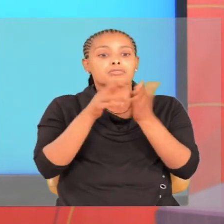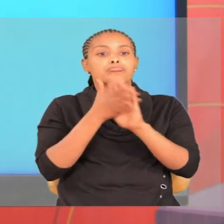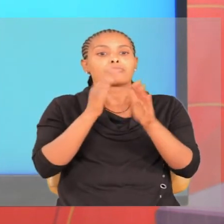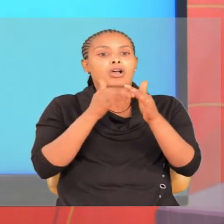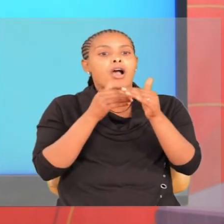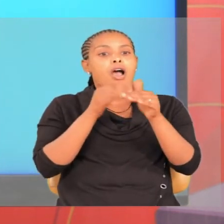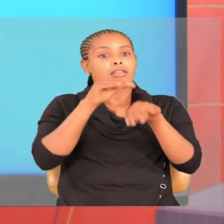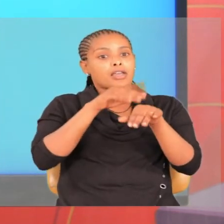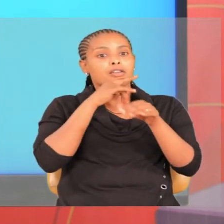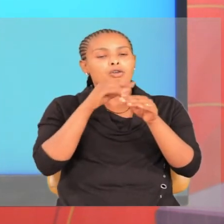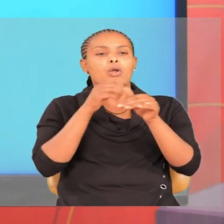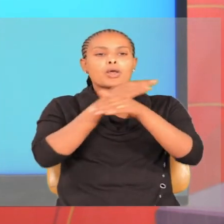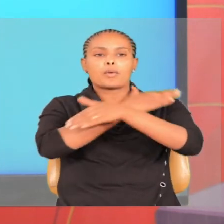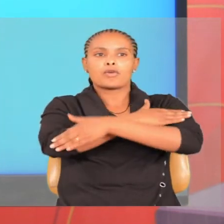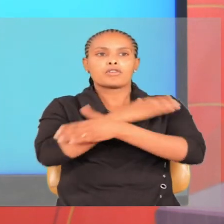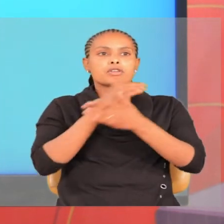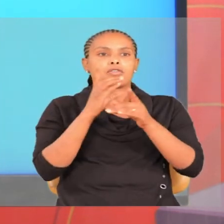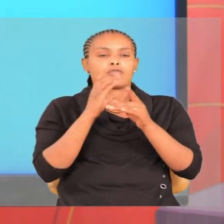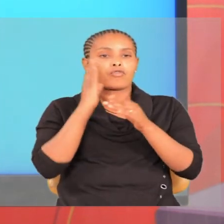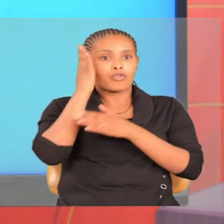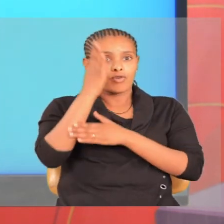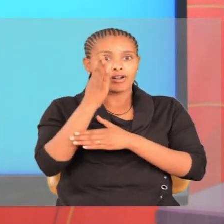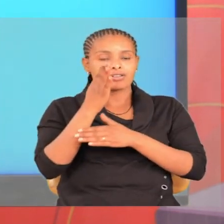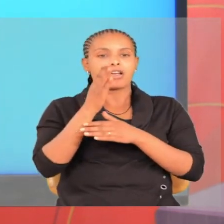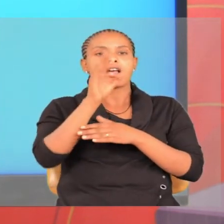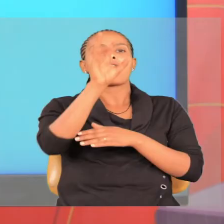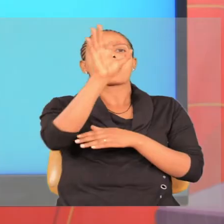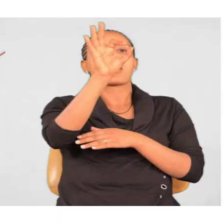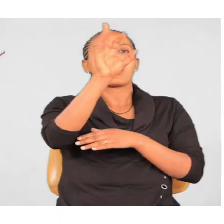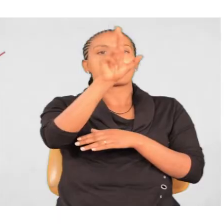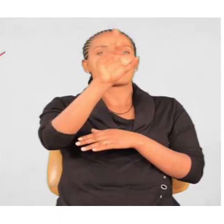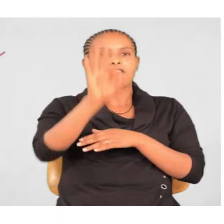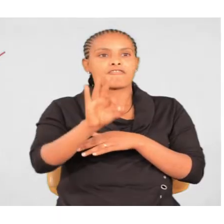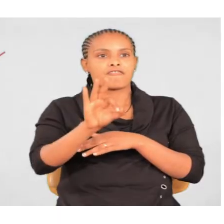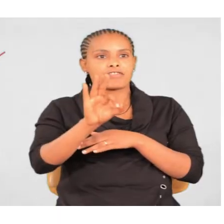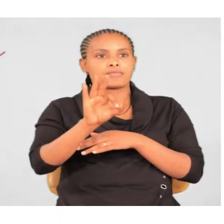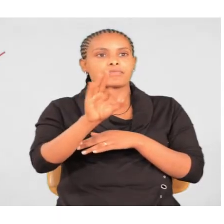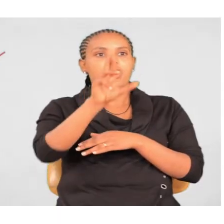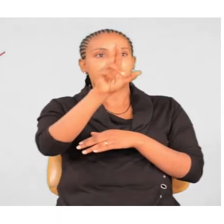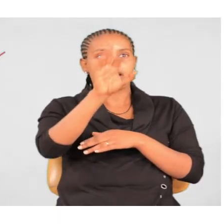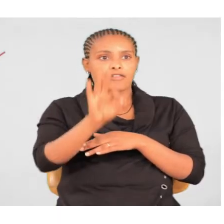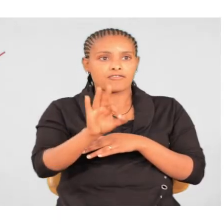attain equilibrium? In the forward direction. In the forward